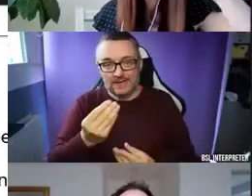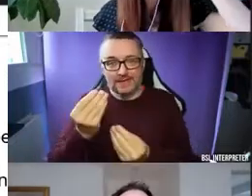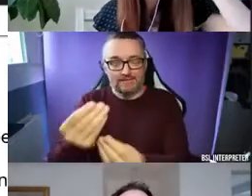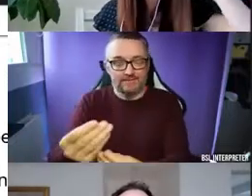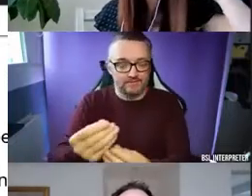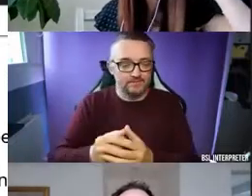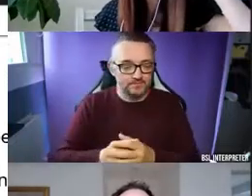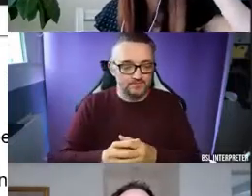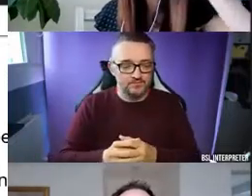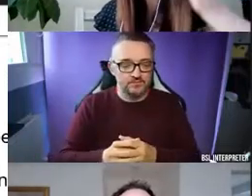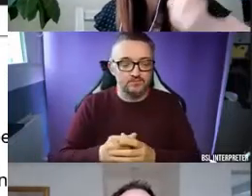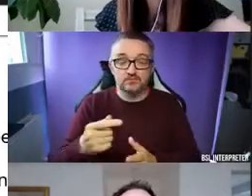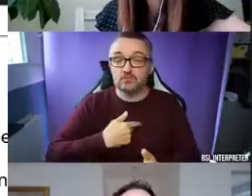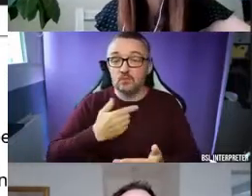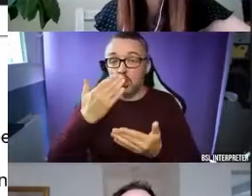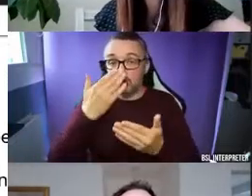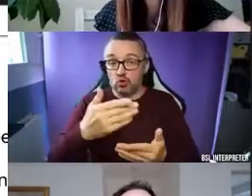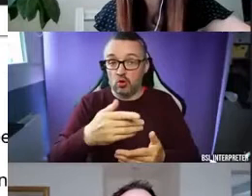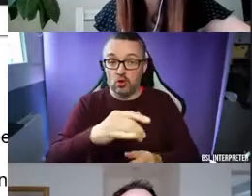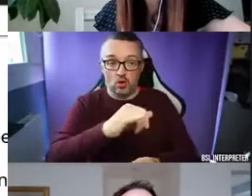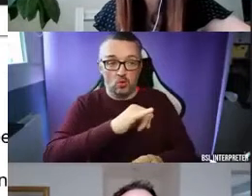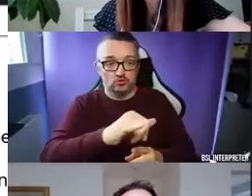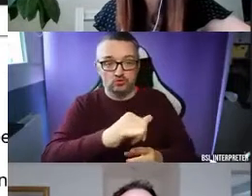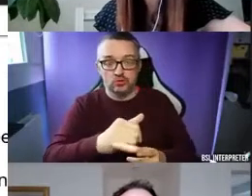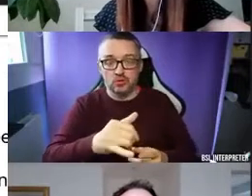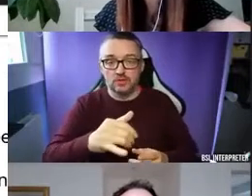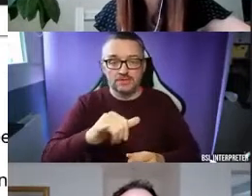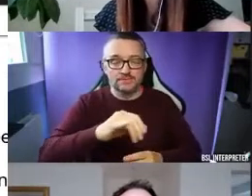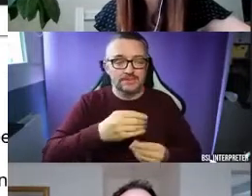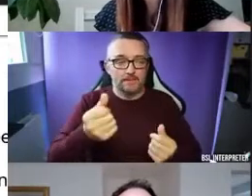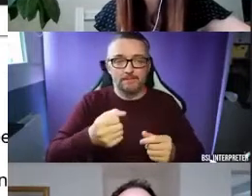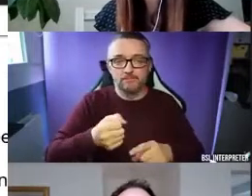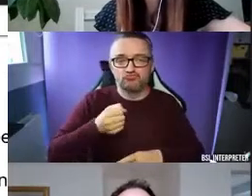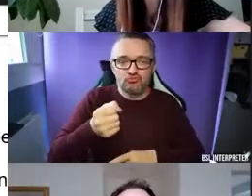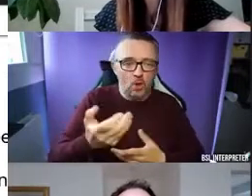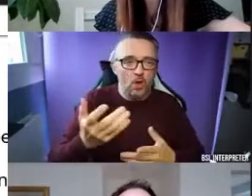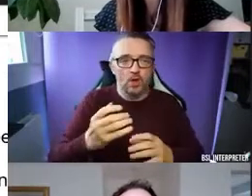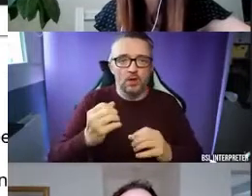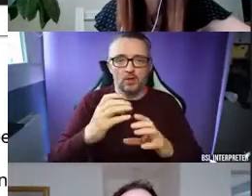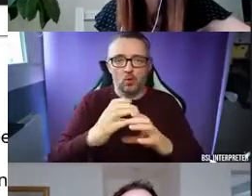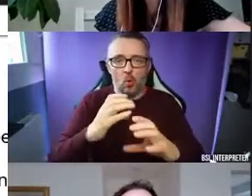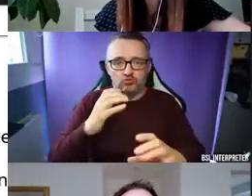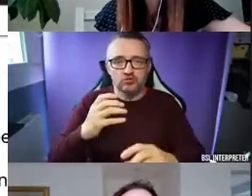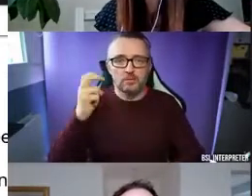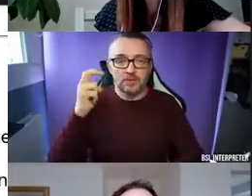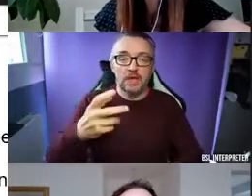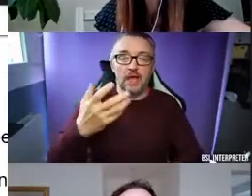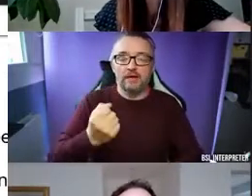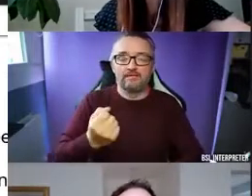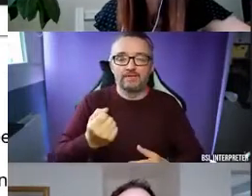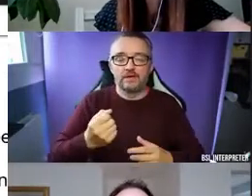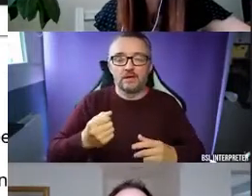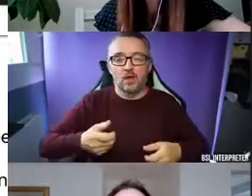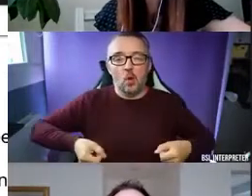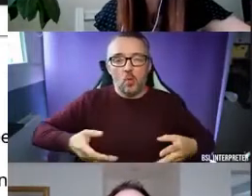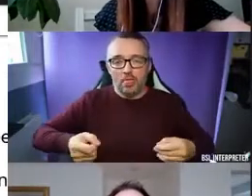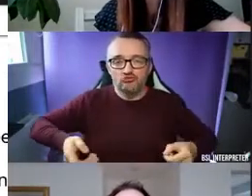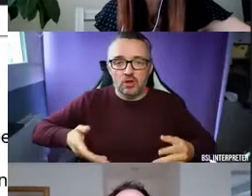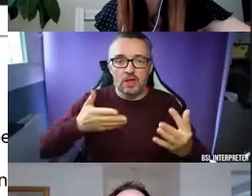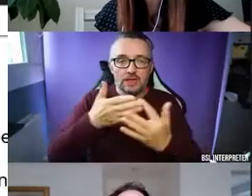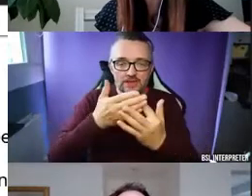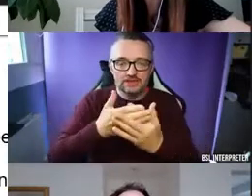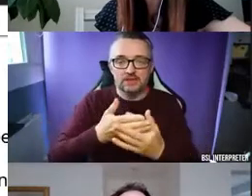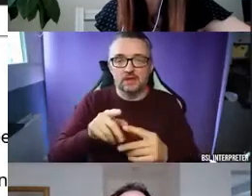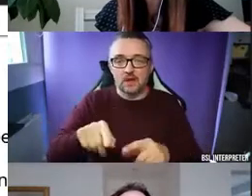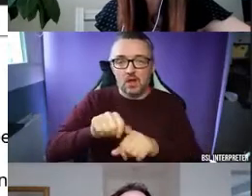where the vehicles or stops have wheelchair access, step-free access, waiting areas, where